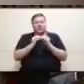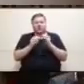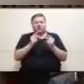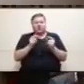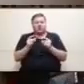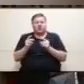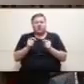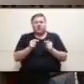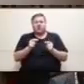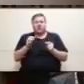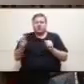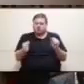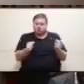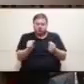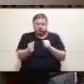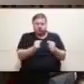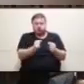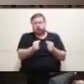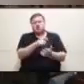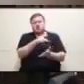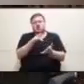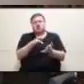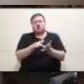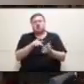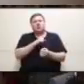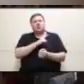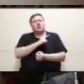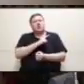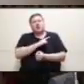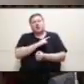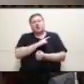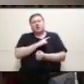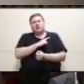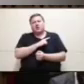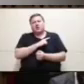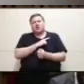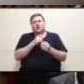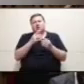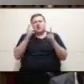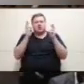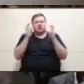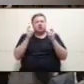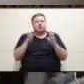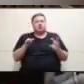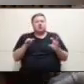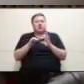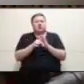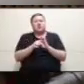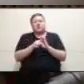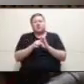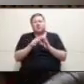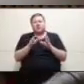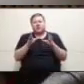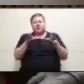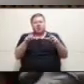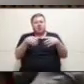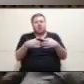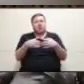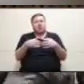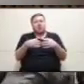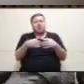to the recruitment of those vacant positions is because there were a number of issues regarding the organizational